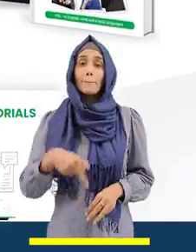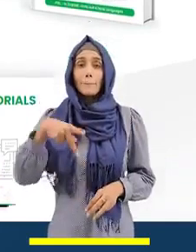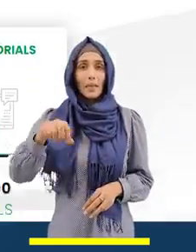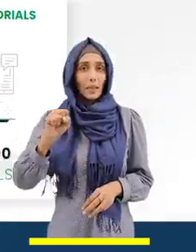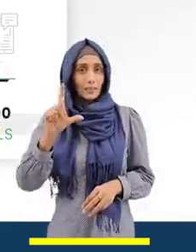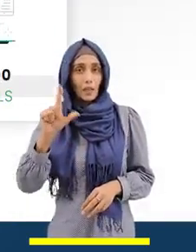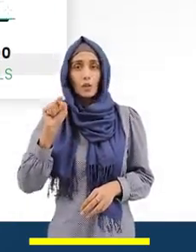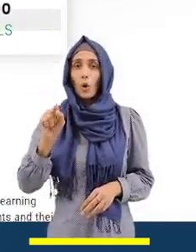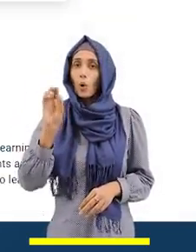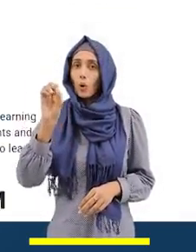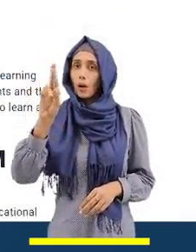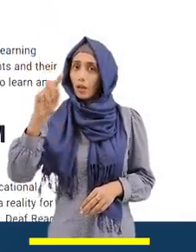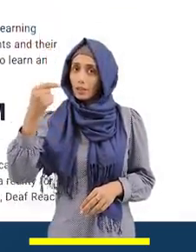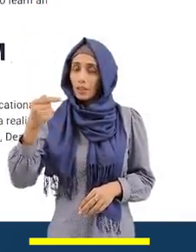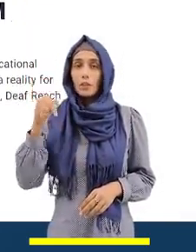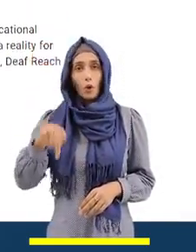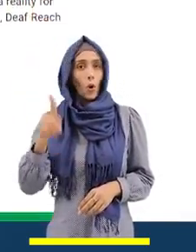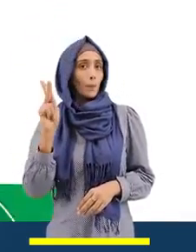website, it's